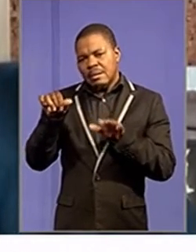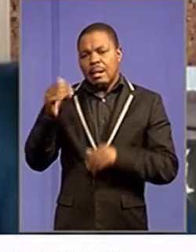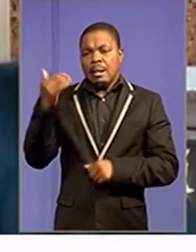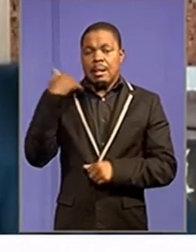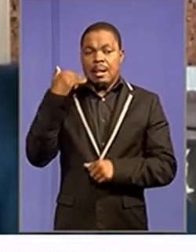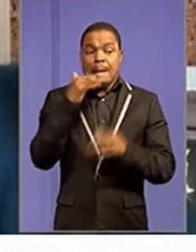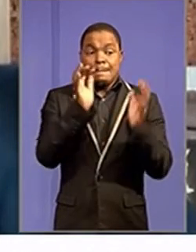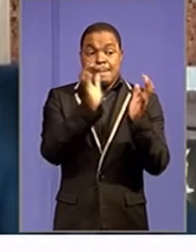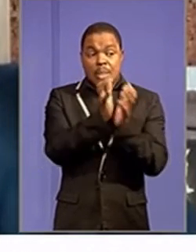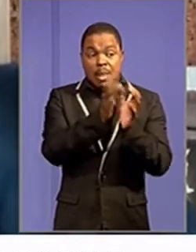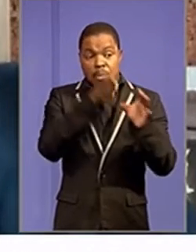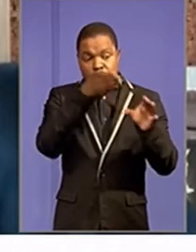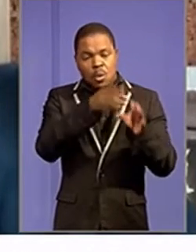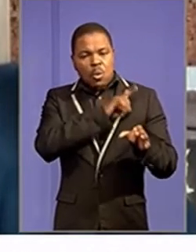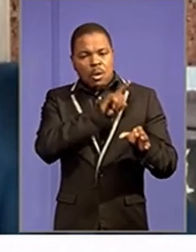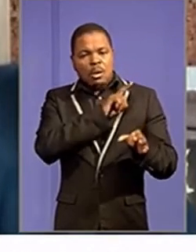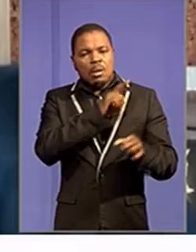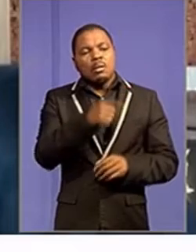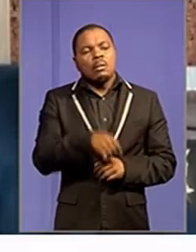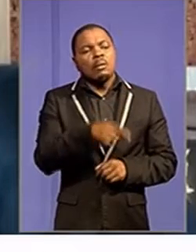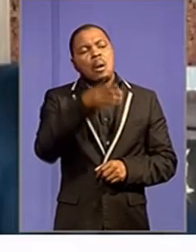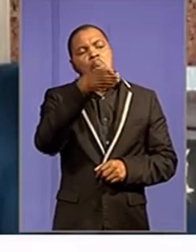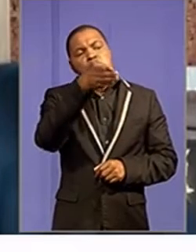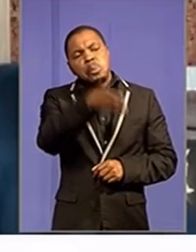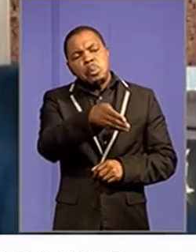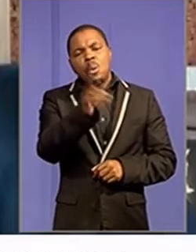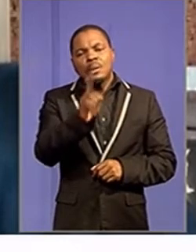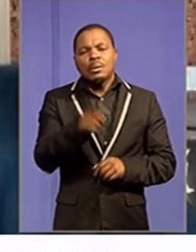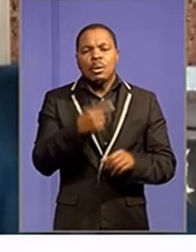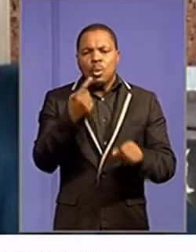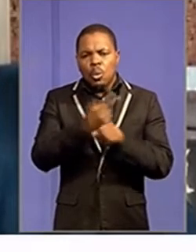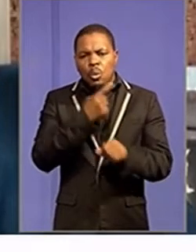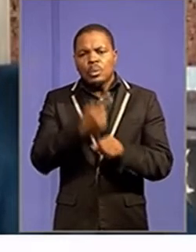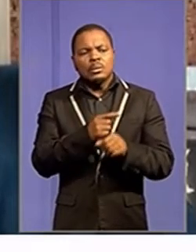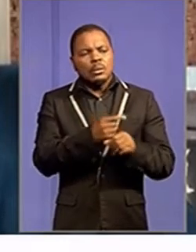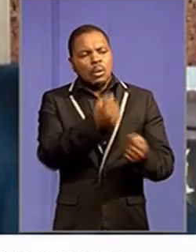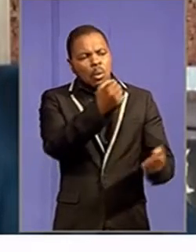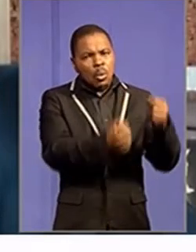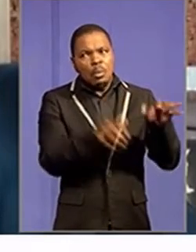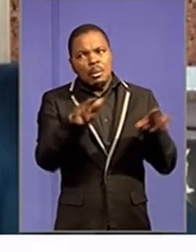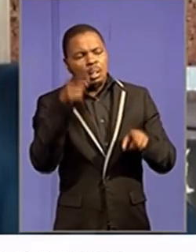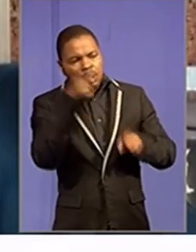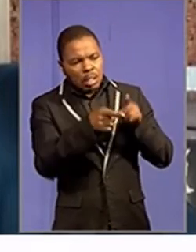called because there were continuing constant attacks on the judiciary.